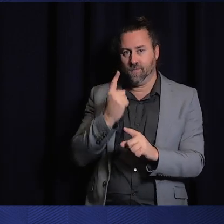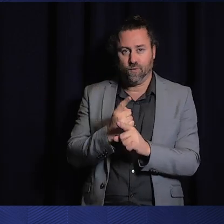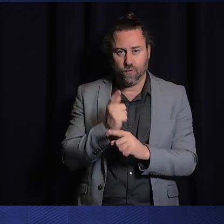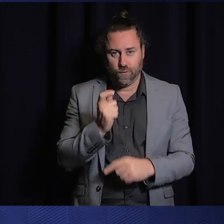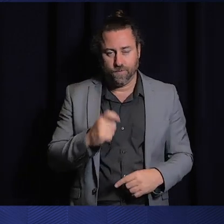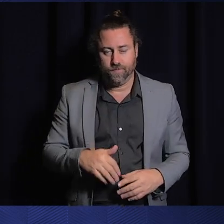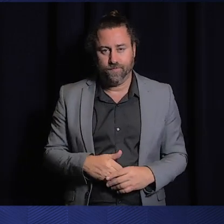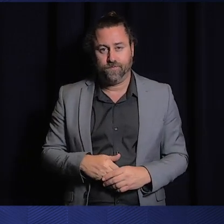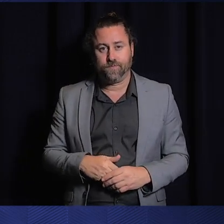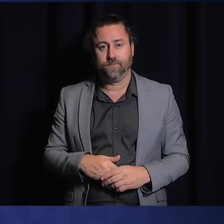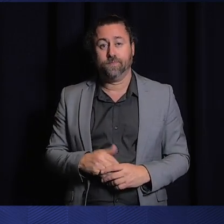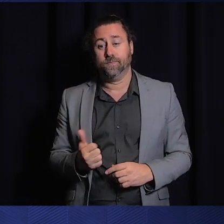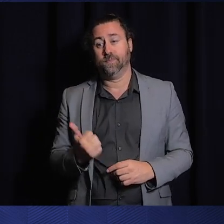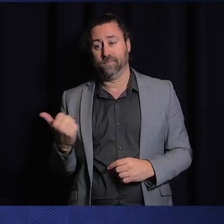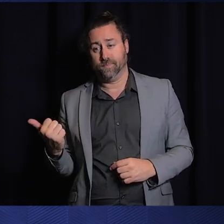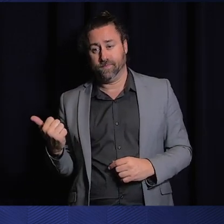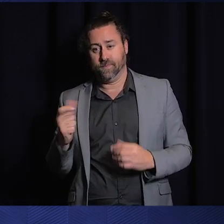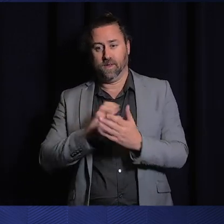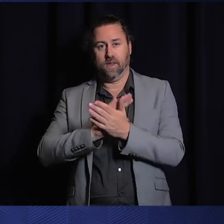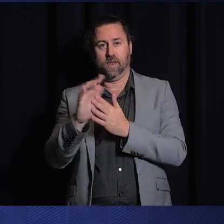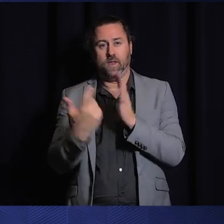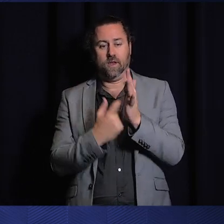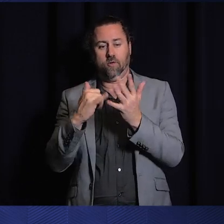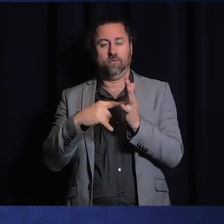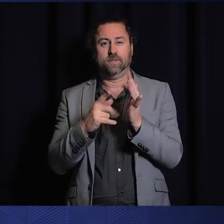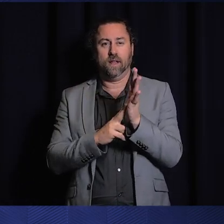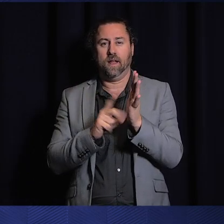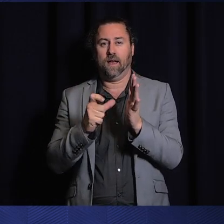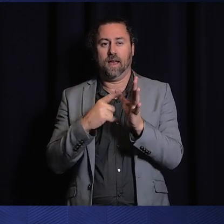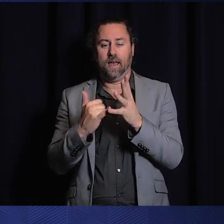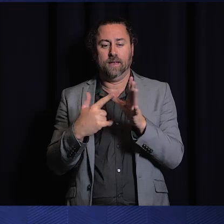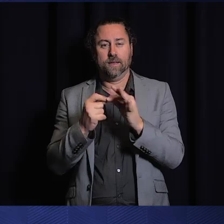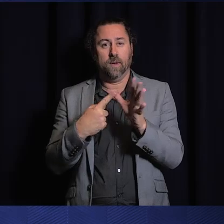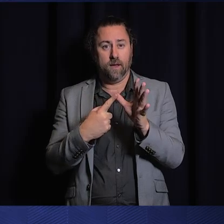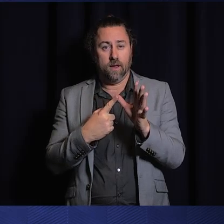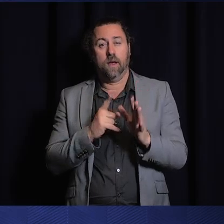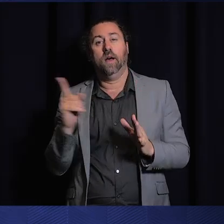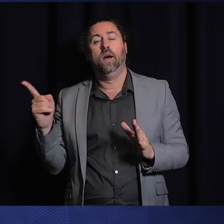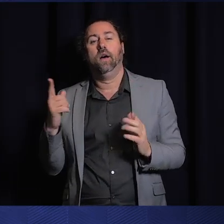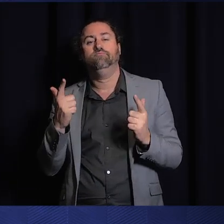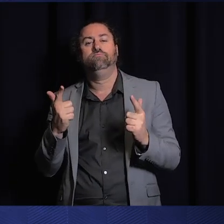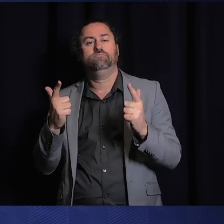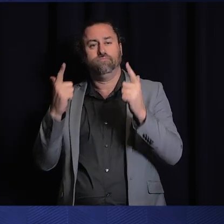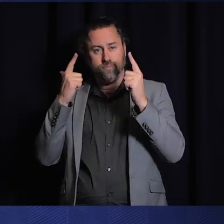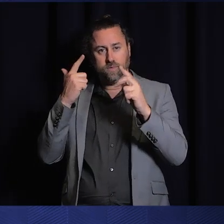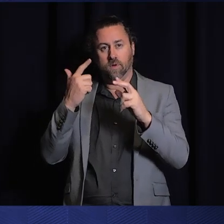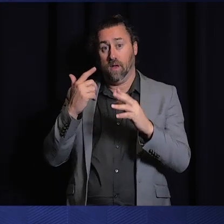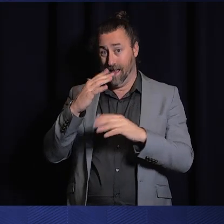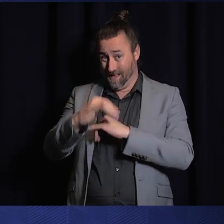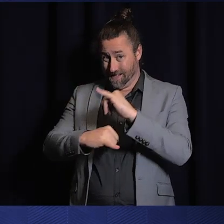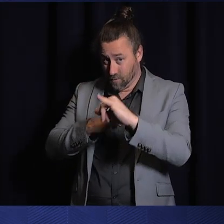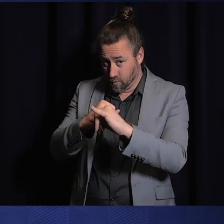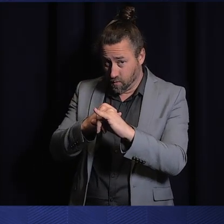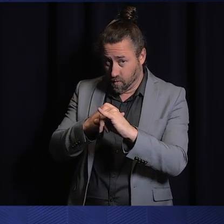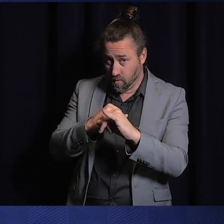So on my left, we have Dr. Christelle Casaba, who is the program manager, the international programs